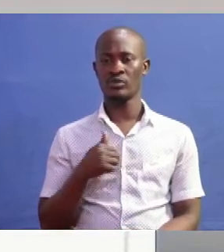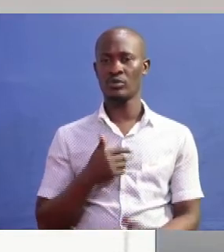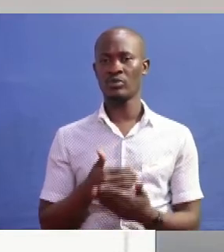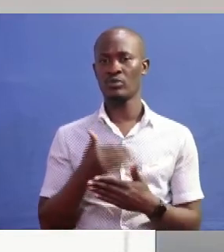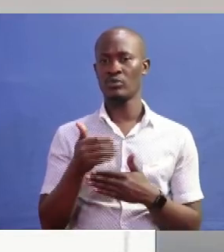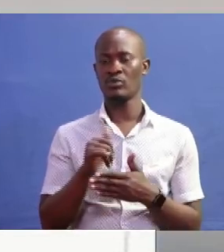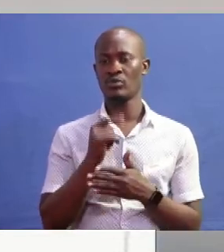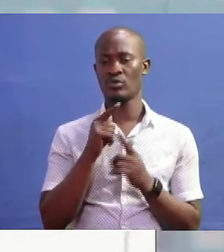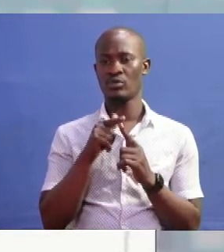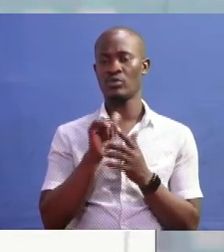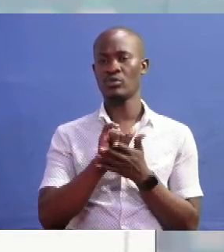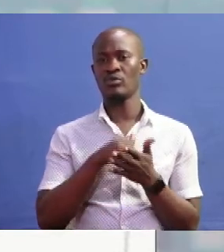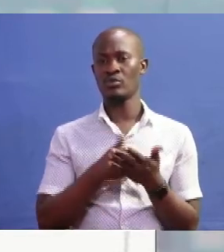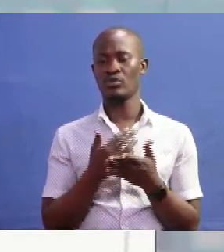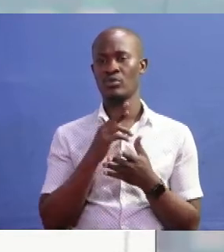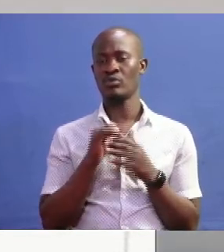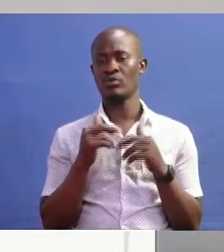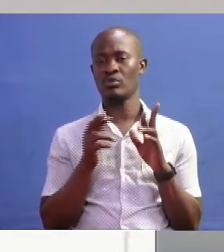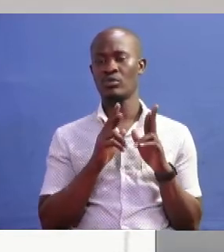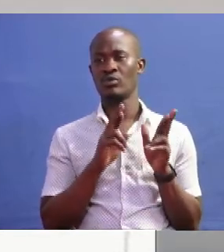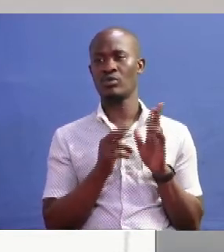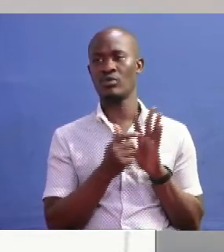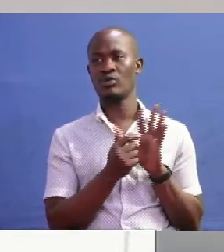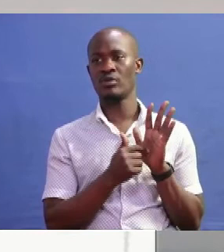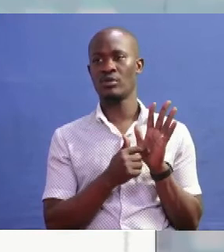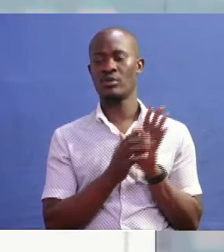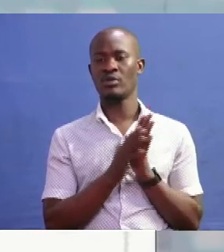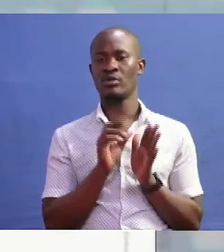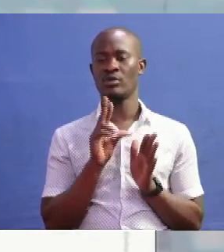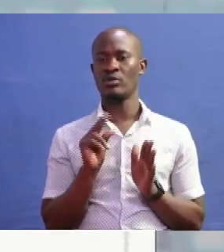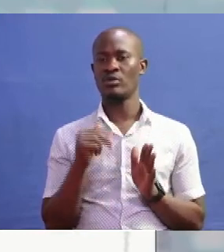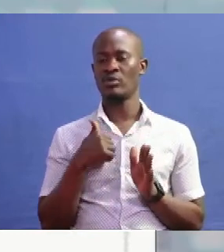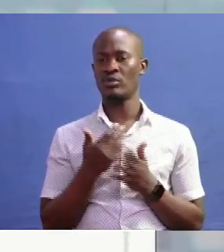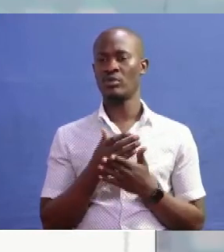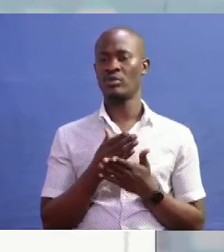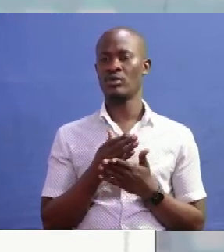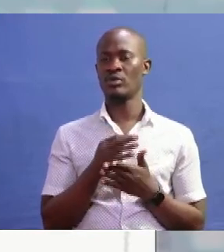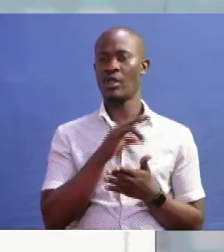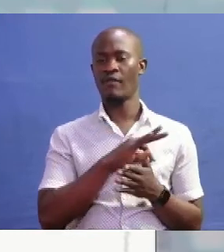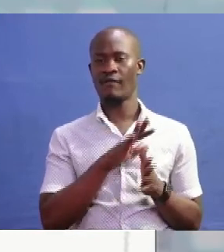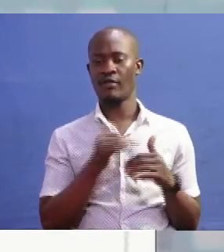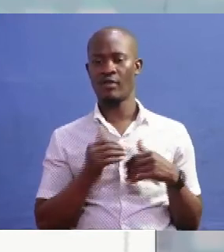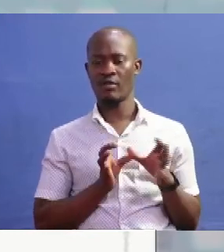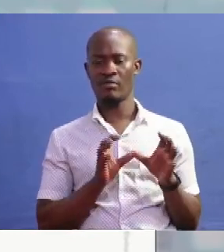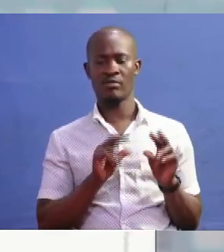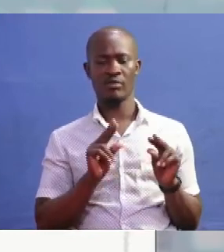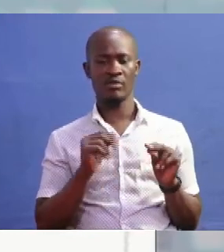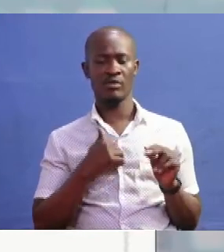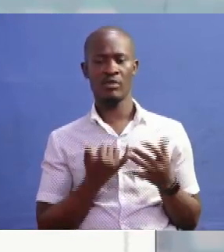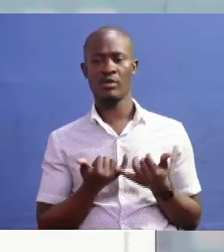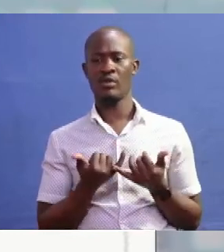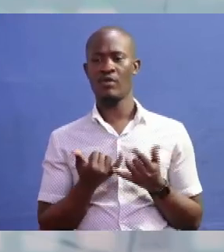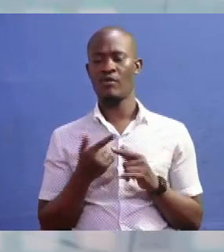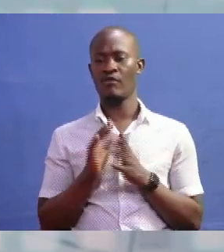that? Or are you already listed? No, Abujani Investment Company is not listed. Over time,